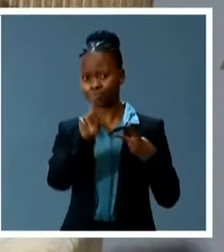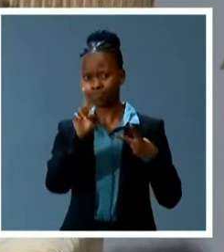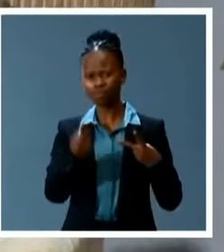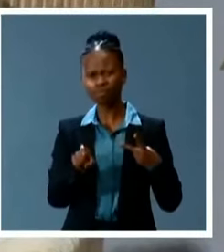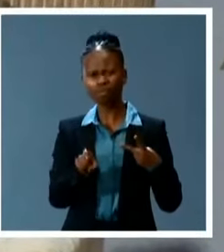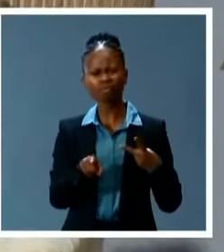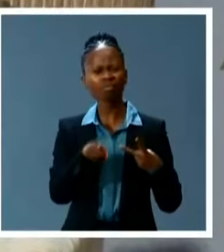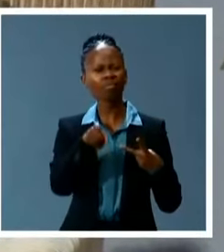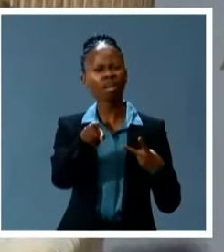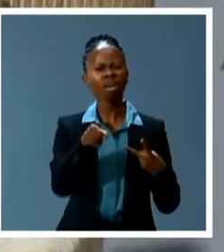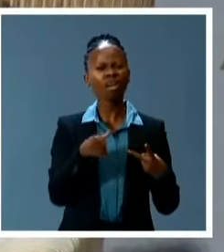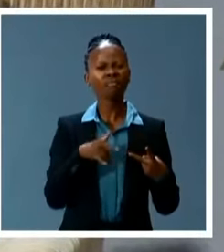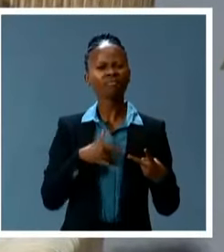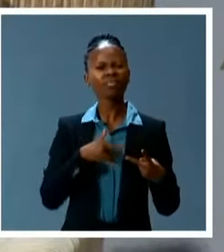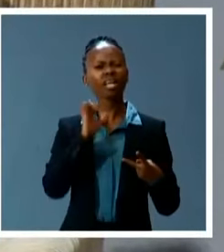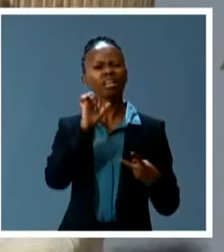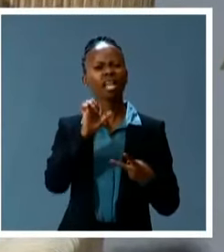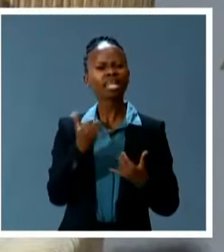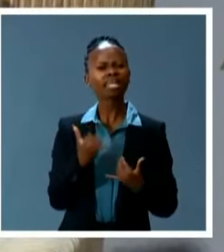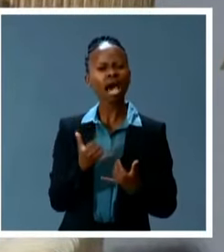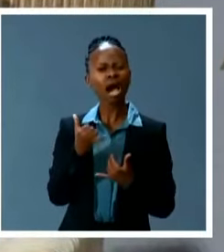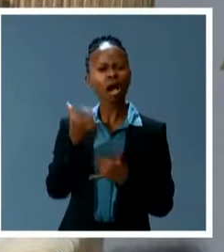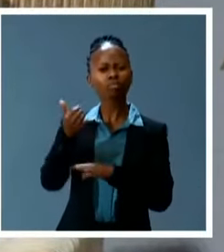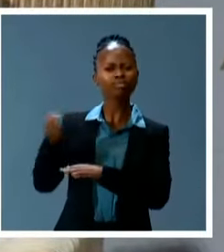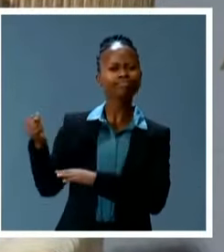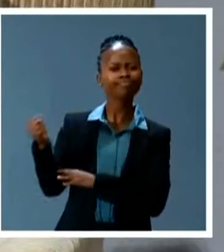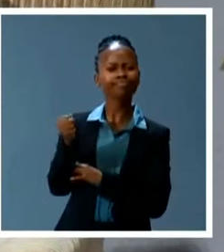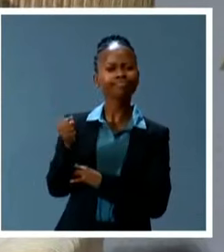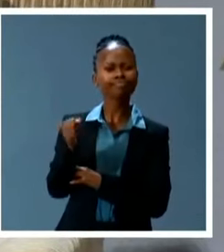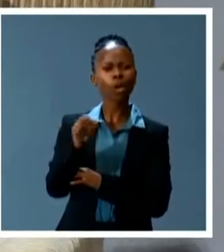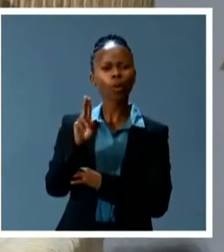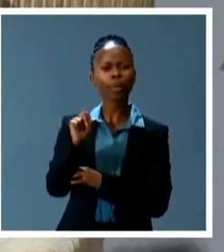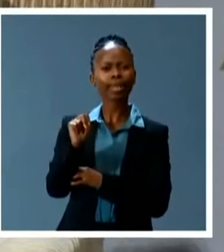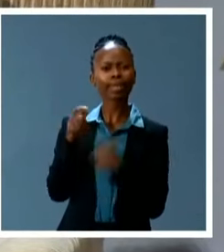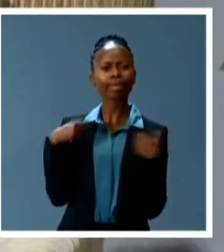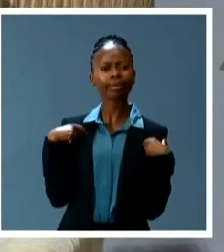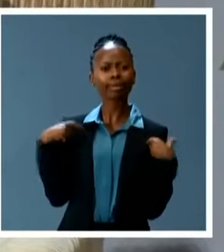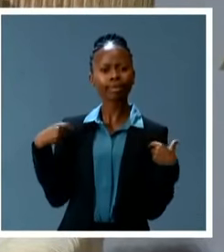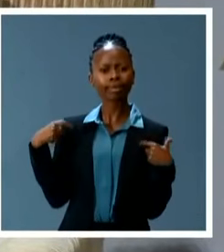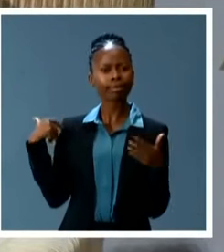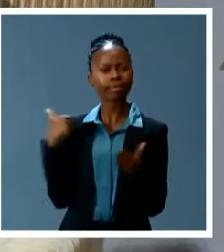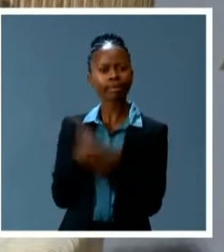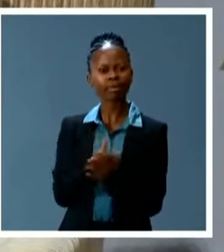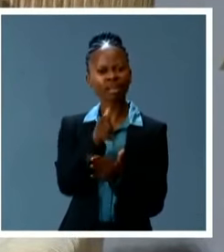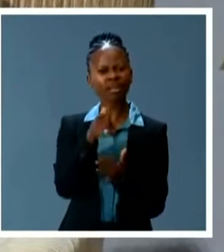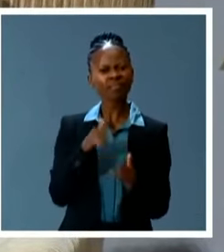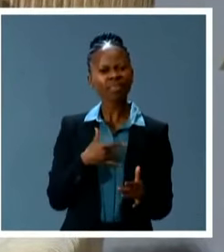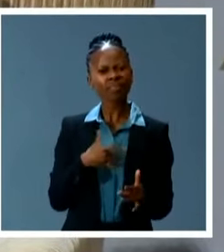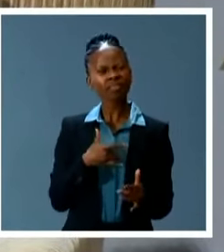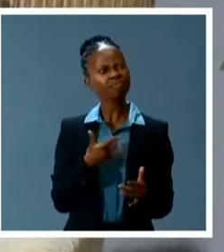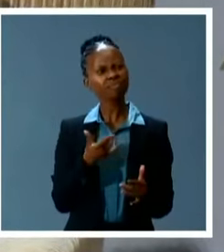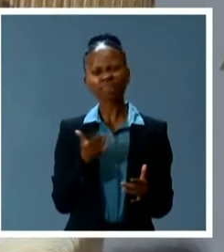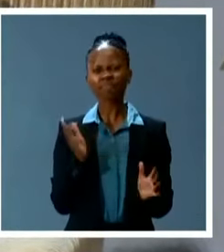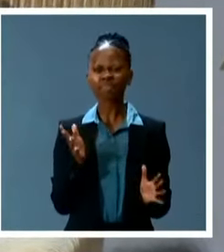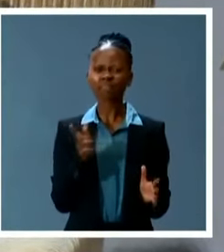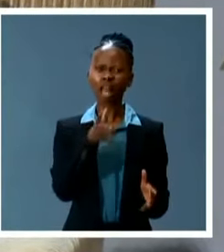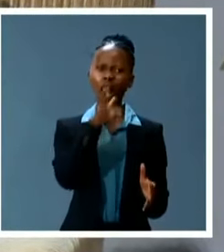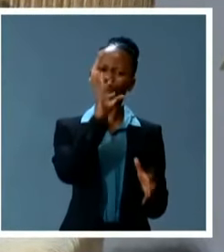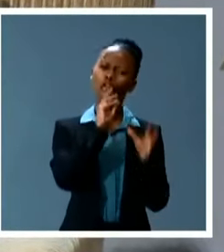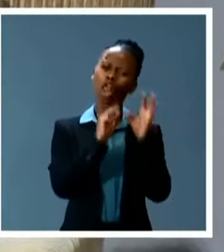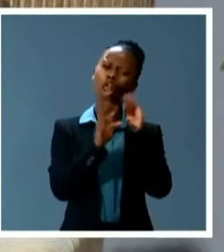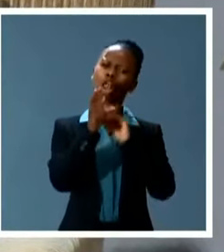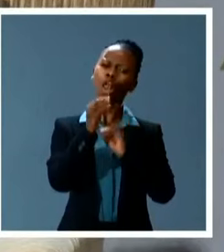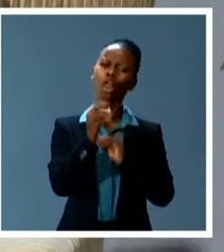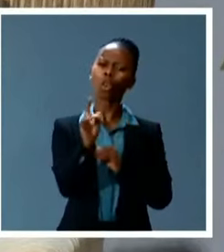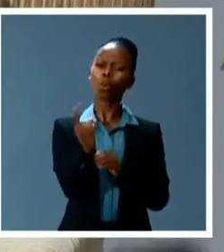your time as Secretary General while attempting to facilitate meaningful change in the world? Do we have to play the game